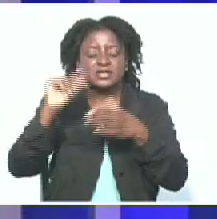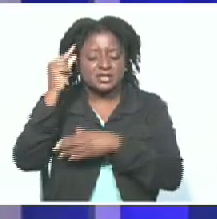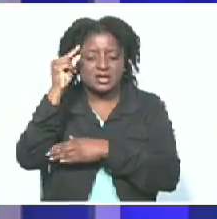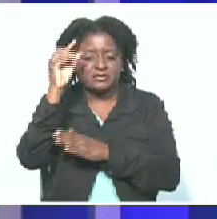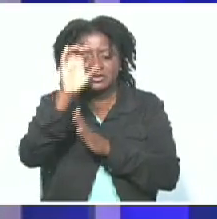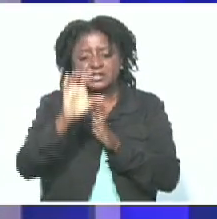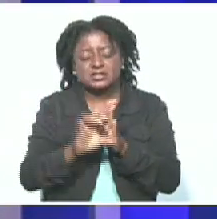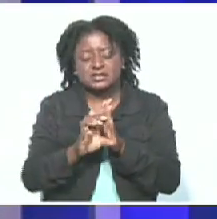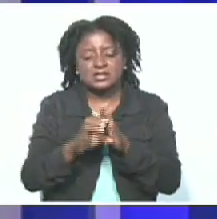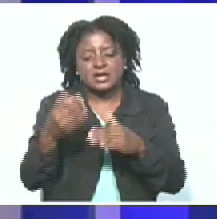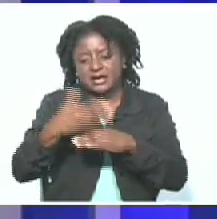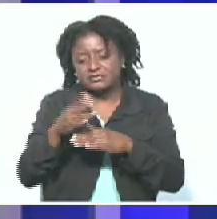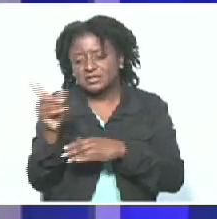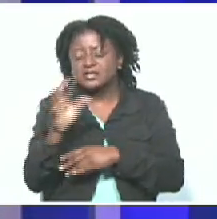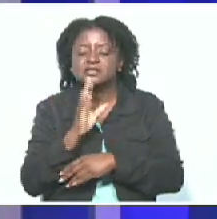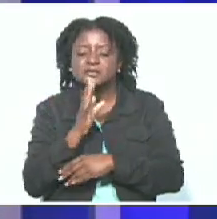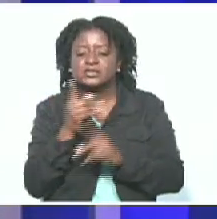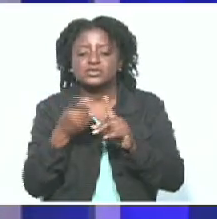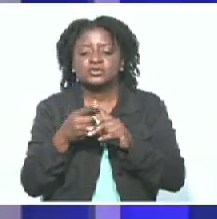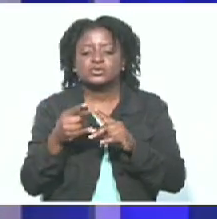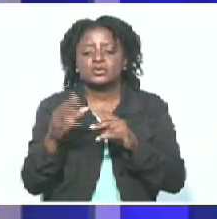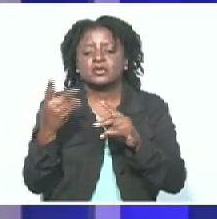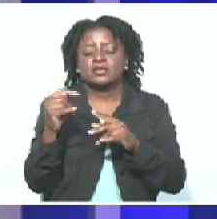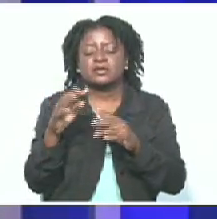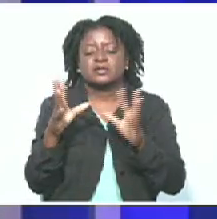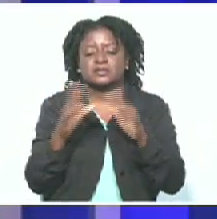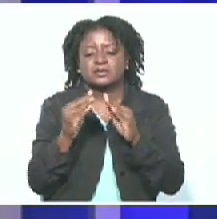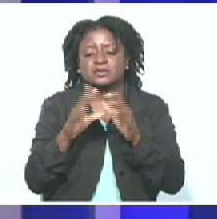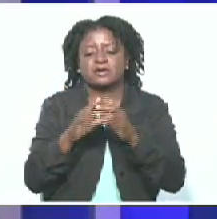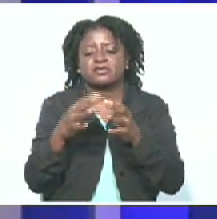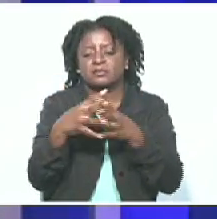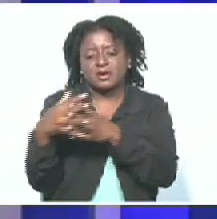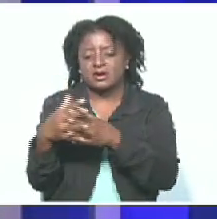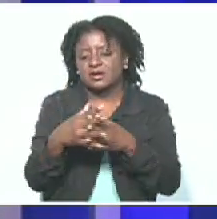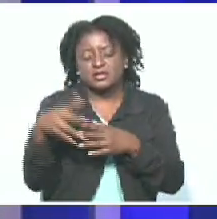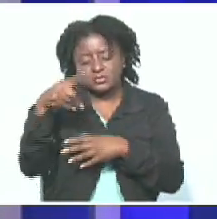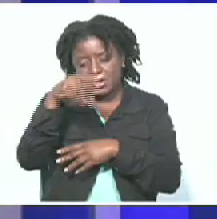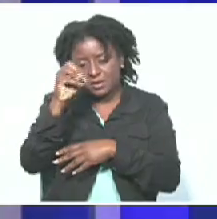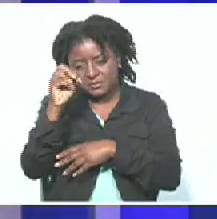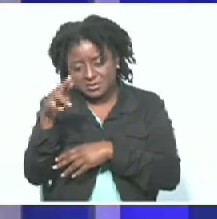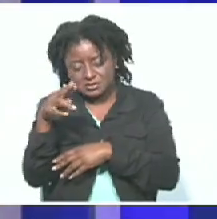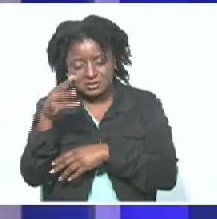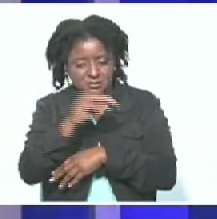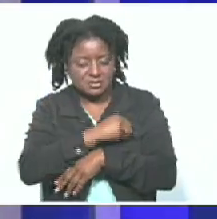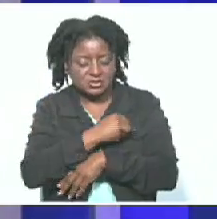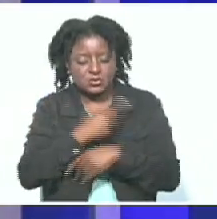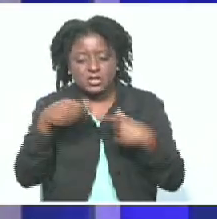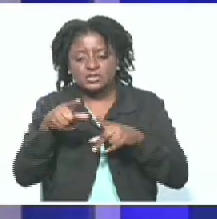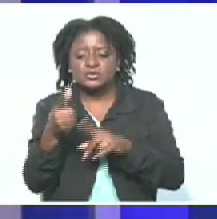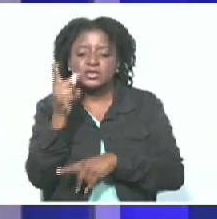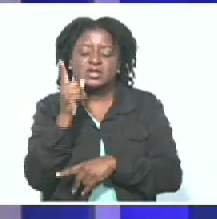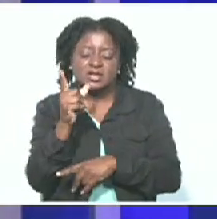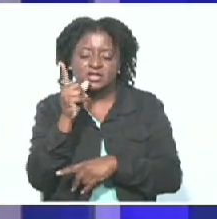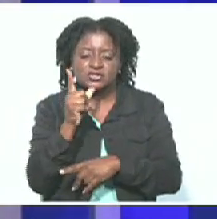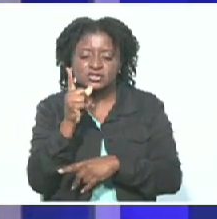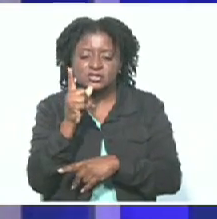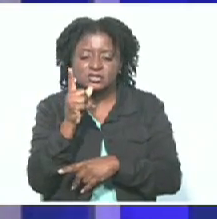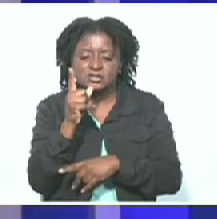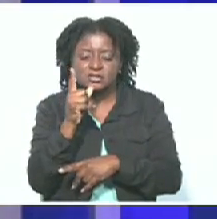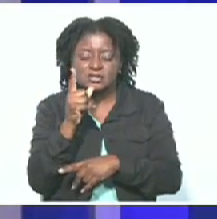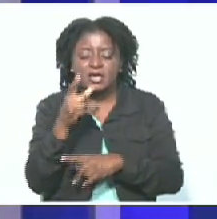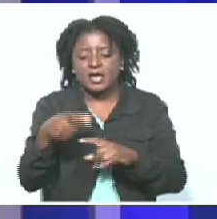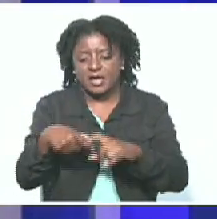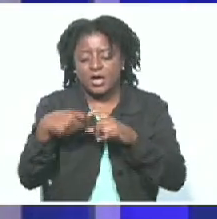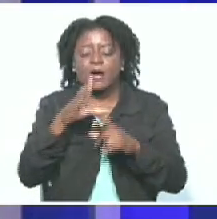Well, following his address to the Summit of the Americas, Prime Minister Minnis attended a luncheon for Caribbean leaders hosted by Prime Minister of